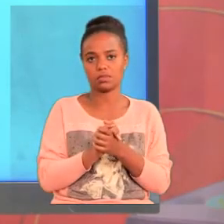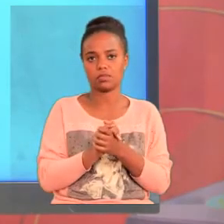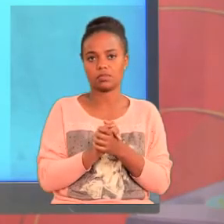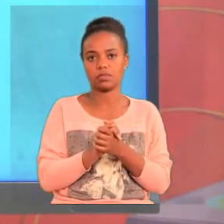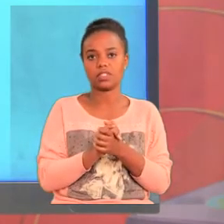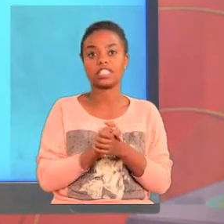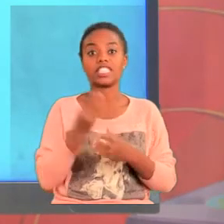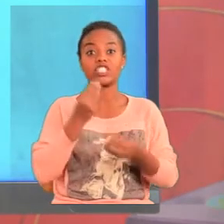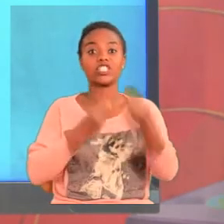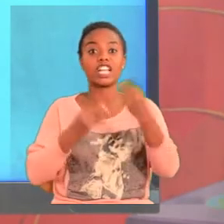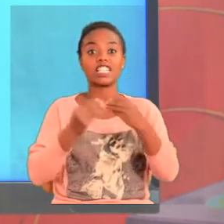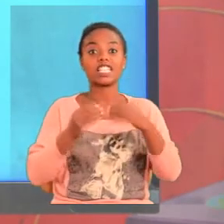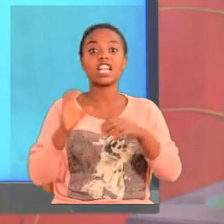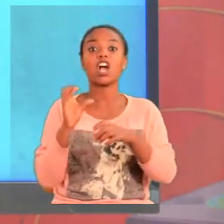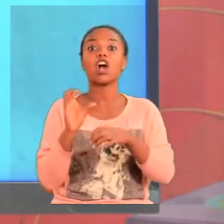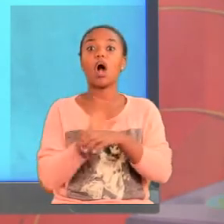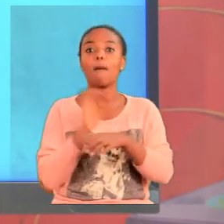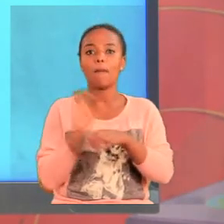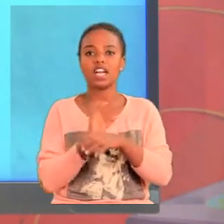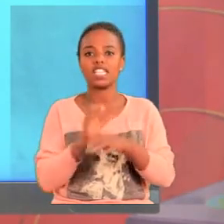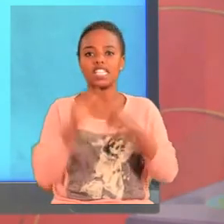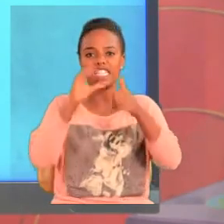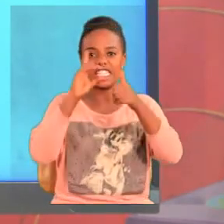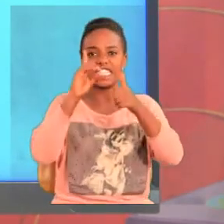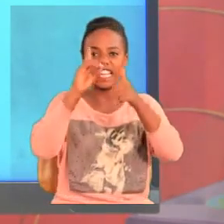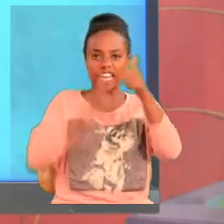Sales of a company decreases from